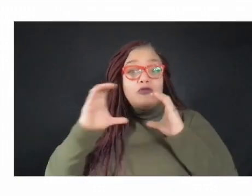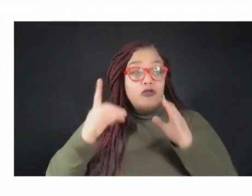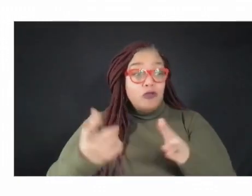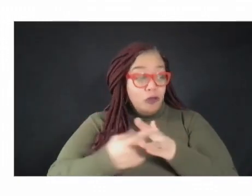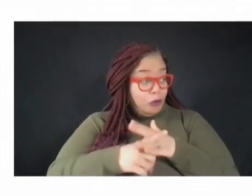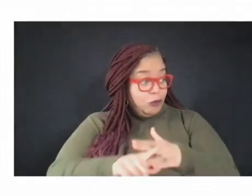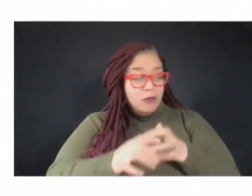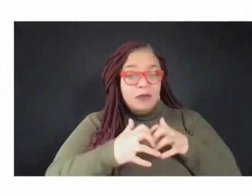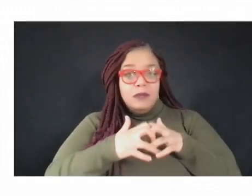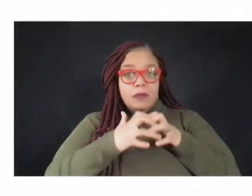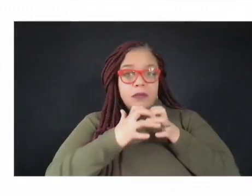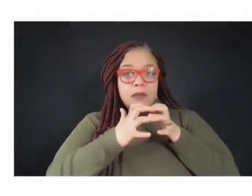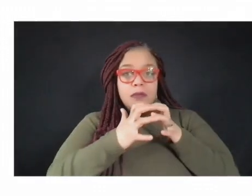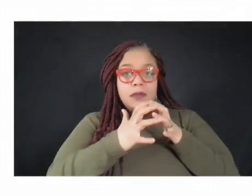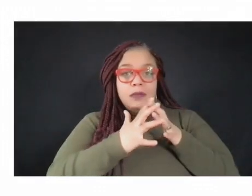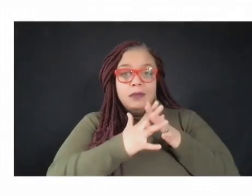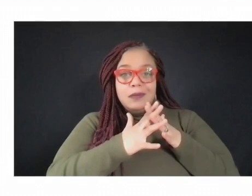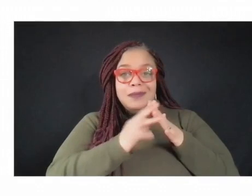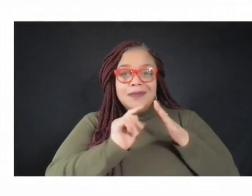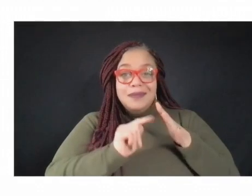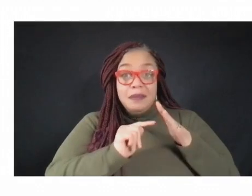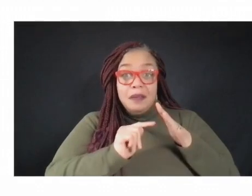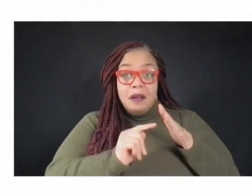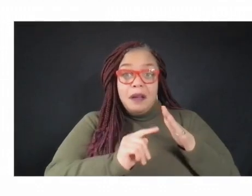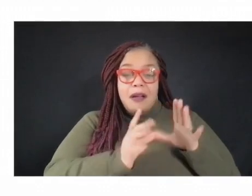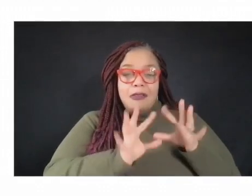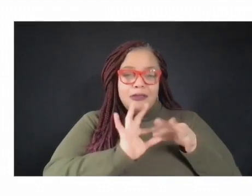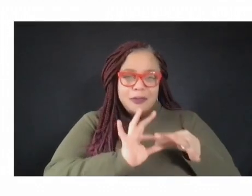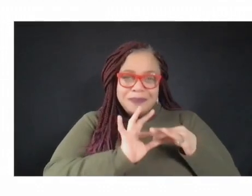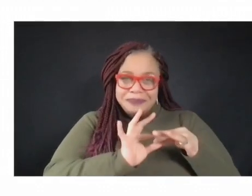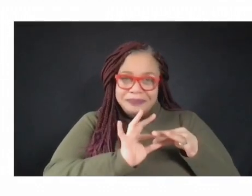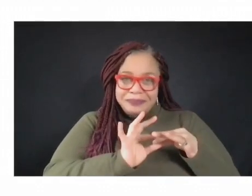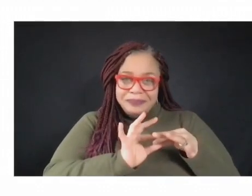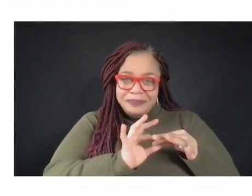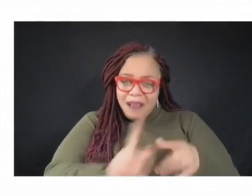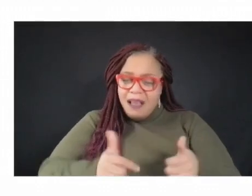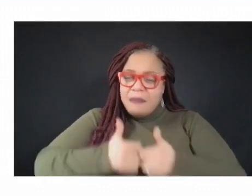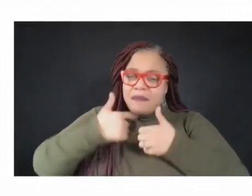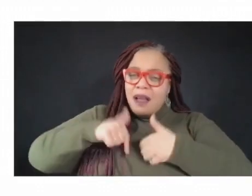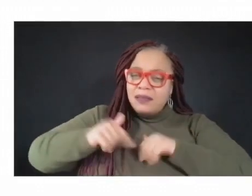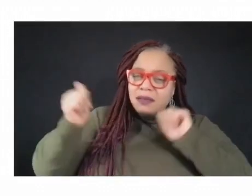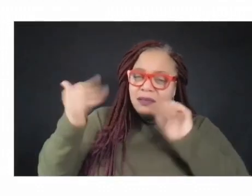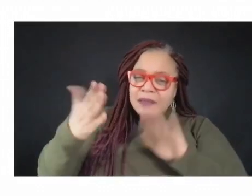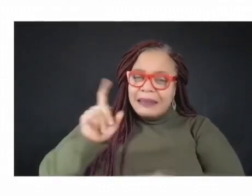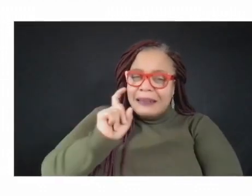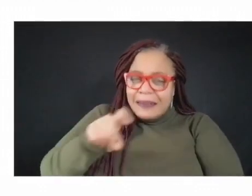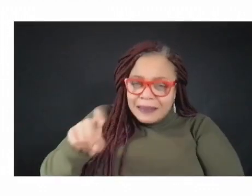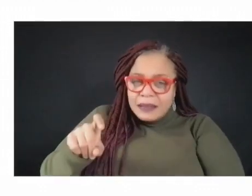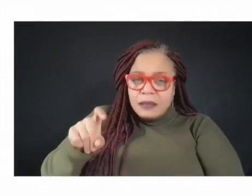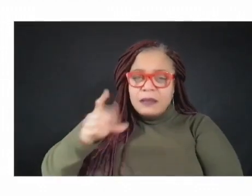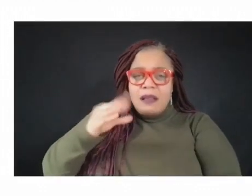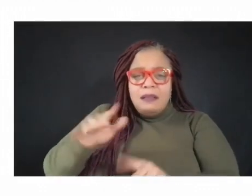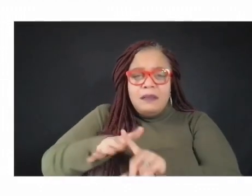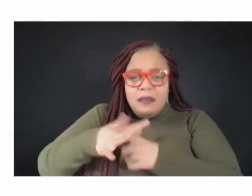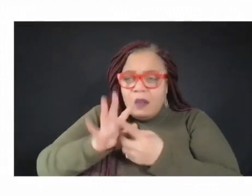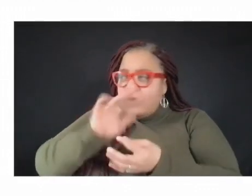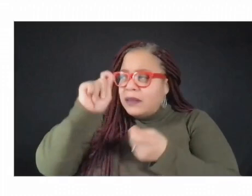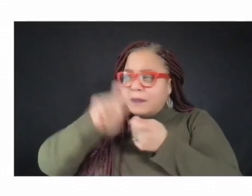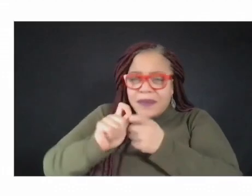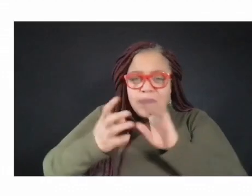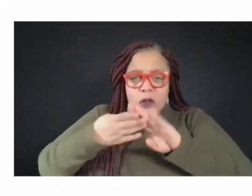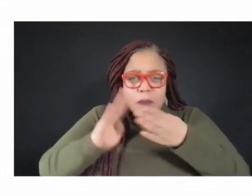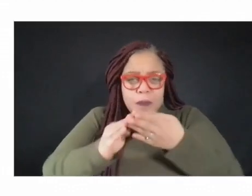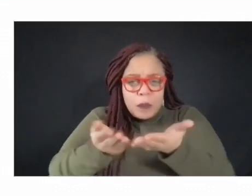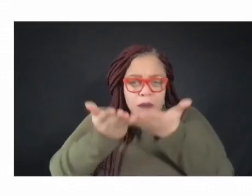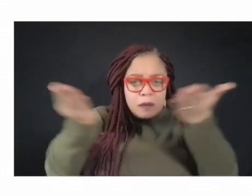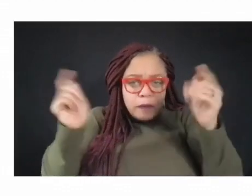It helps us address the needs in the context of specific communities, and that we do a much better job at doing